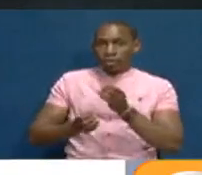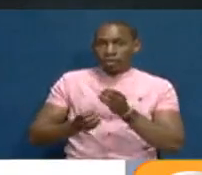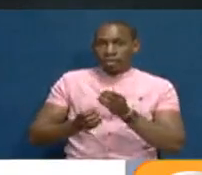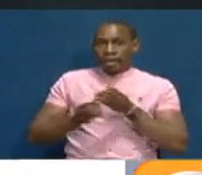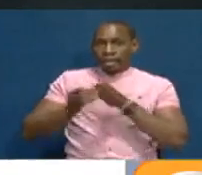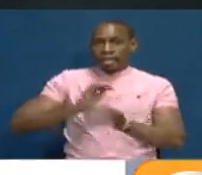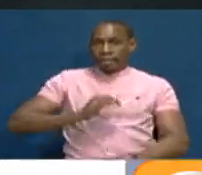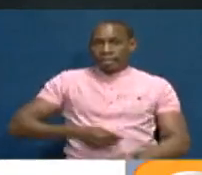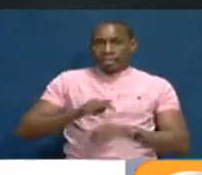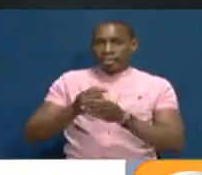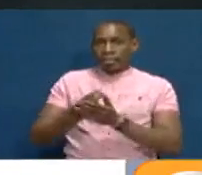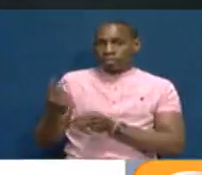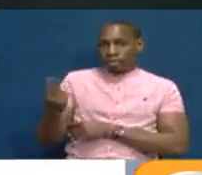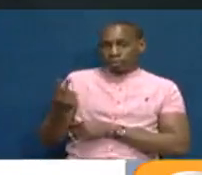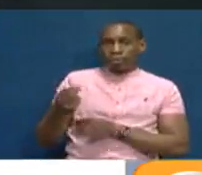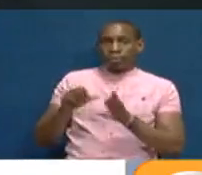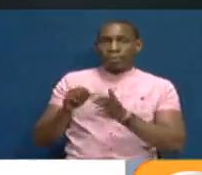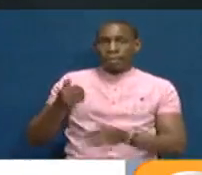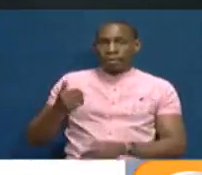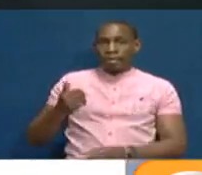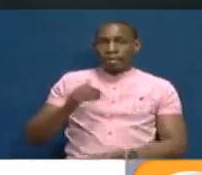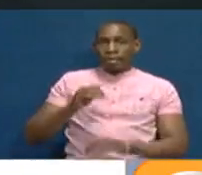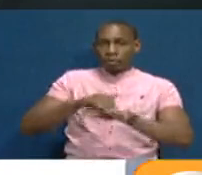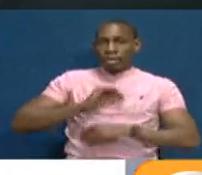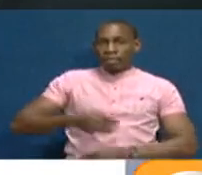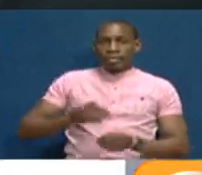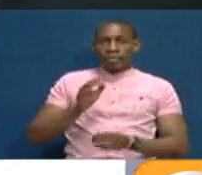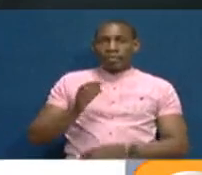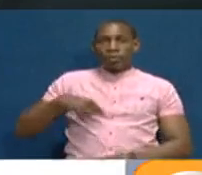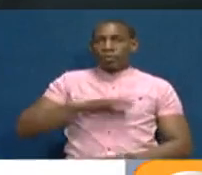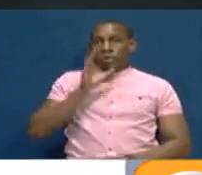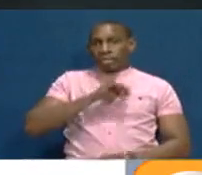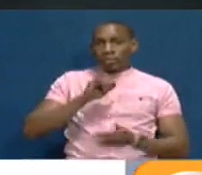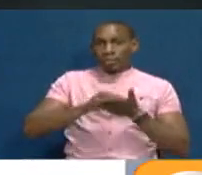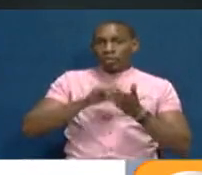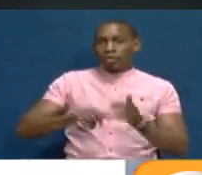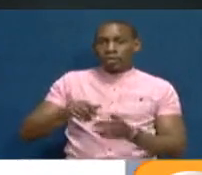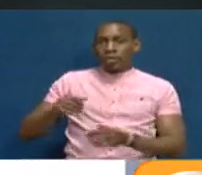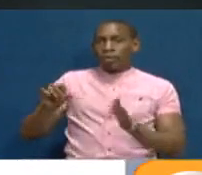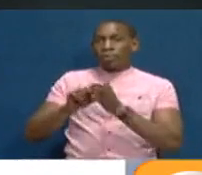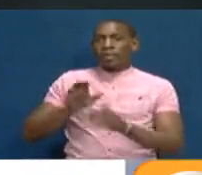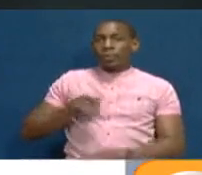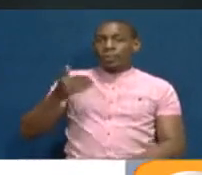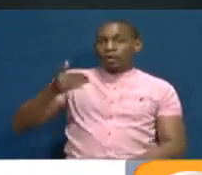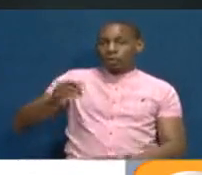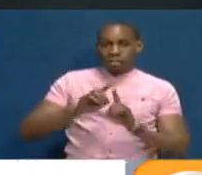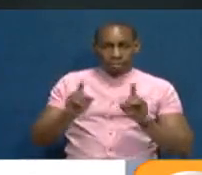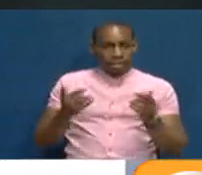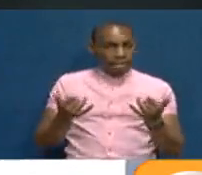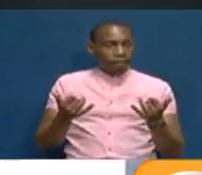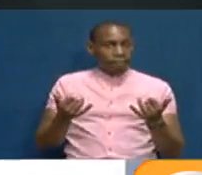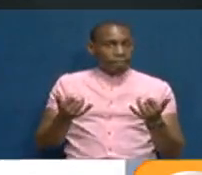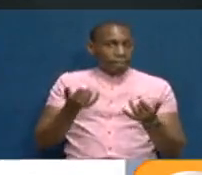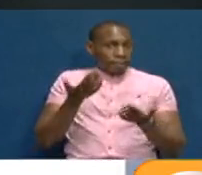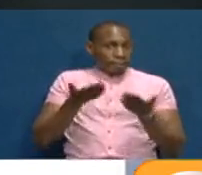couple has trouble getting pregnant, the assumption is usually that the problem is the woman. But